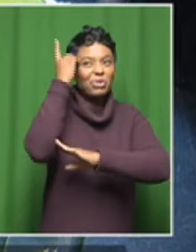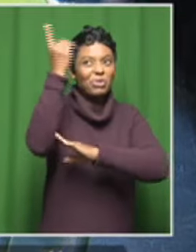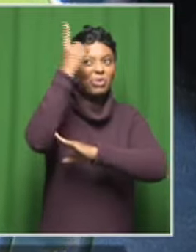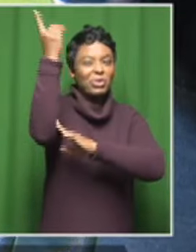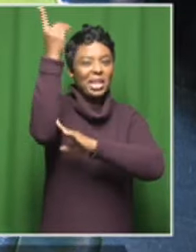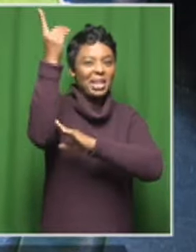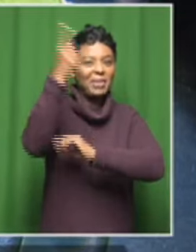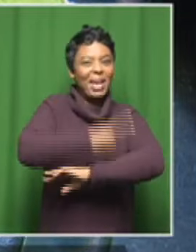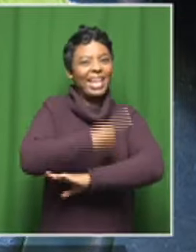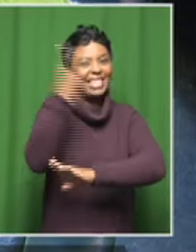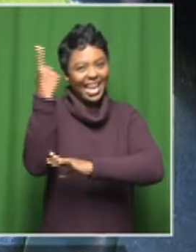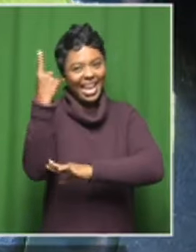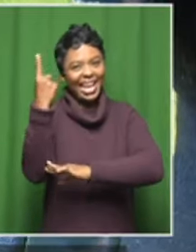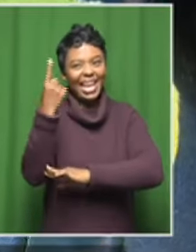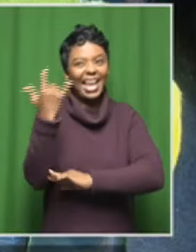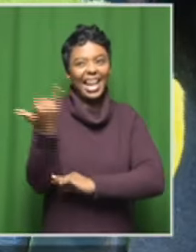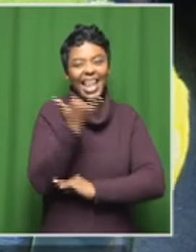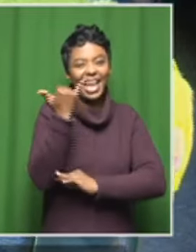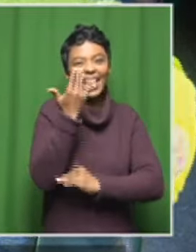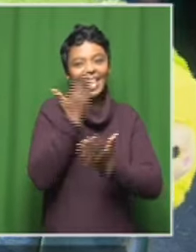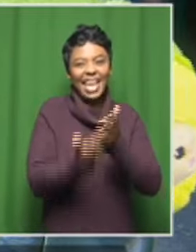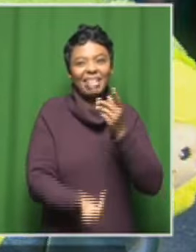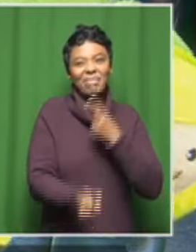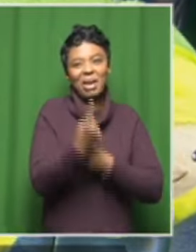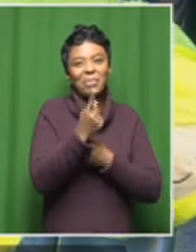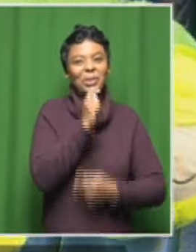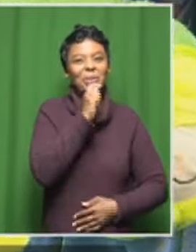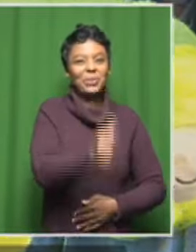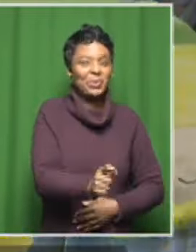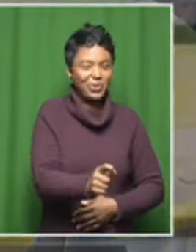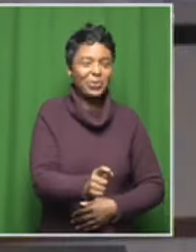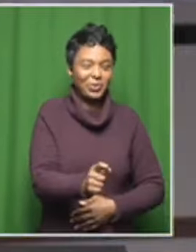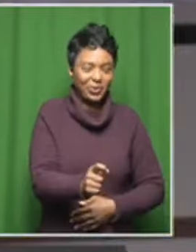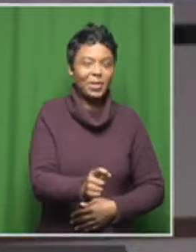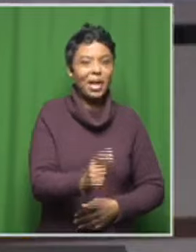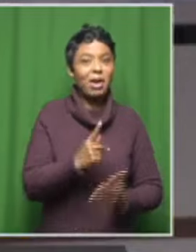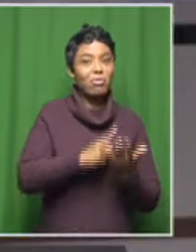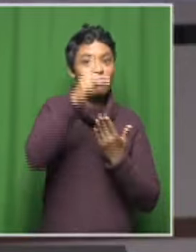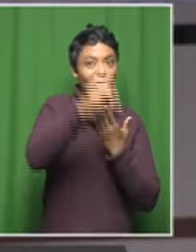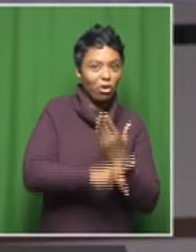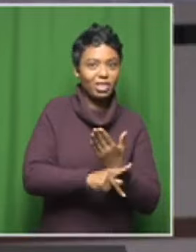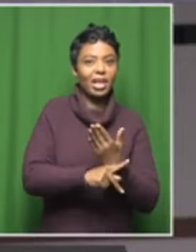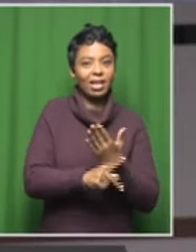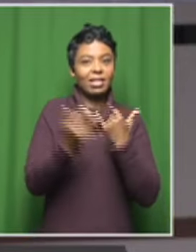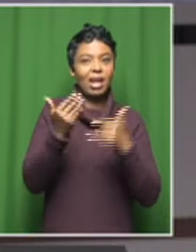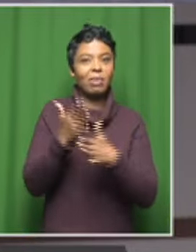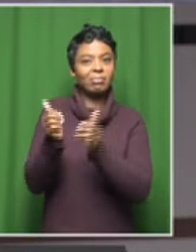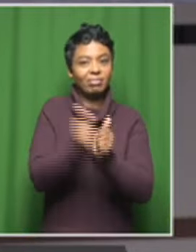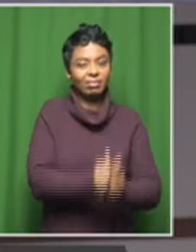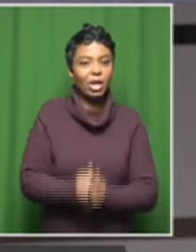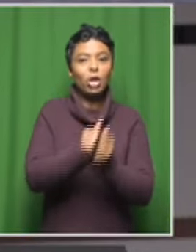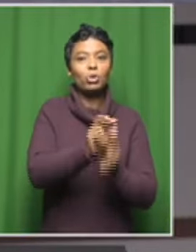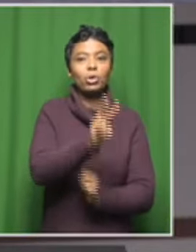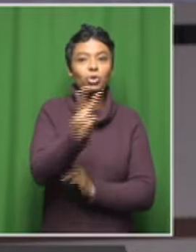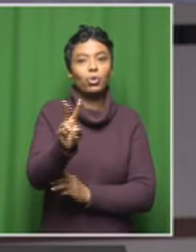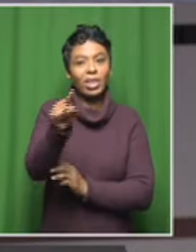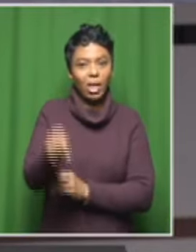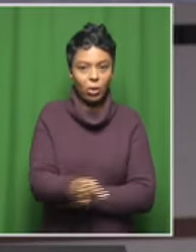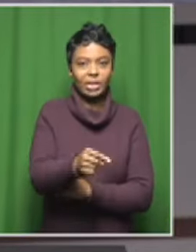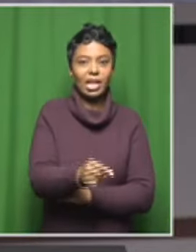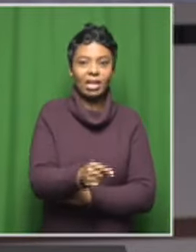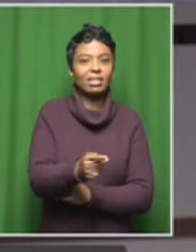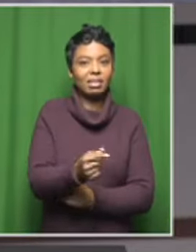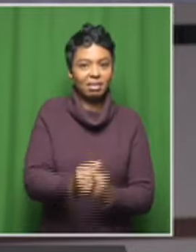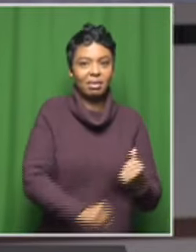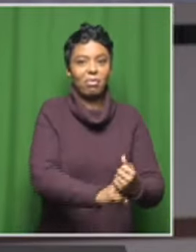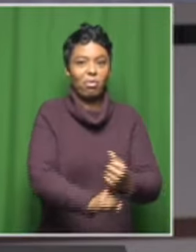true? 6 dreams a day across the country. Wow. And through all our projects combined, we're impacting about 22,000 children a year.